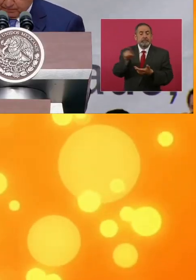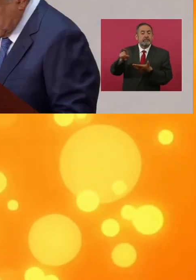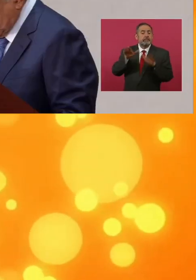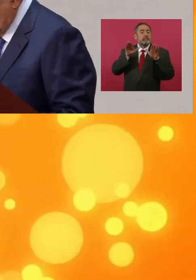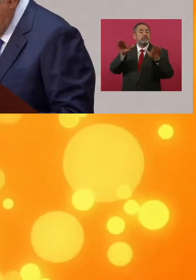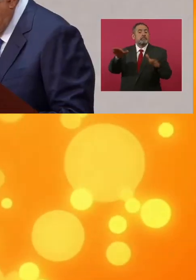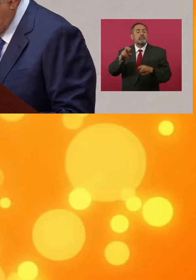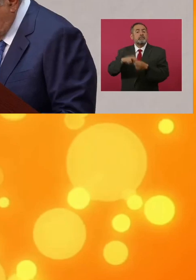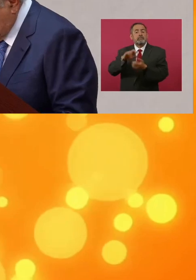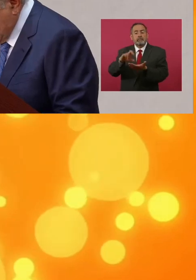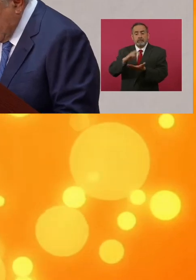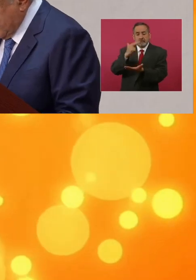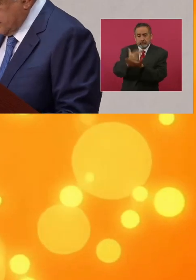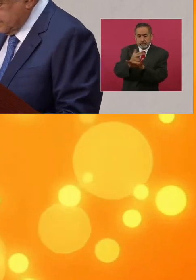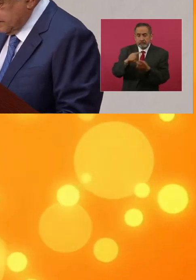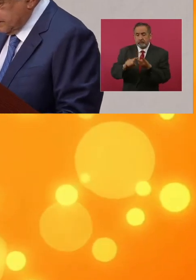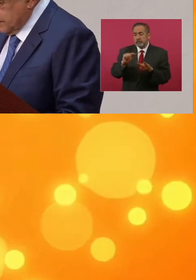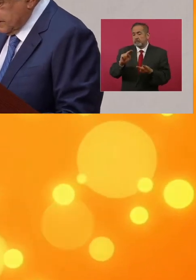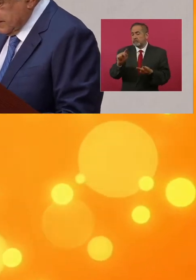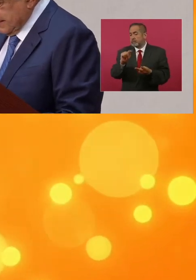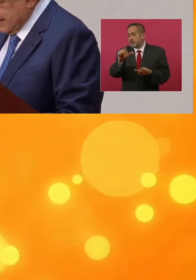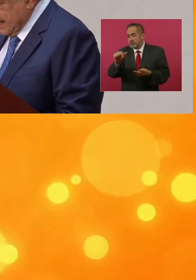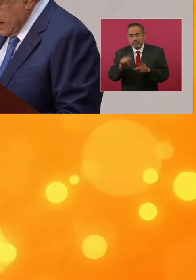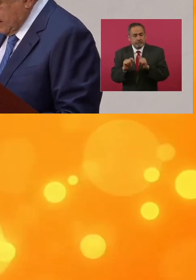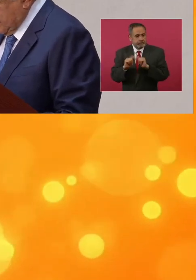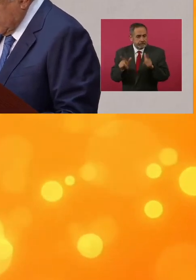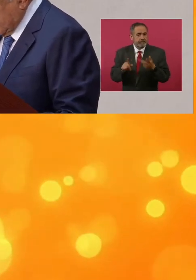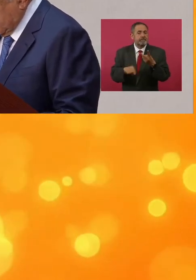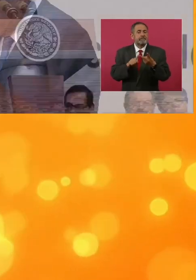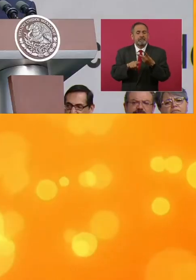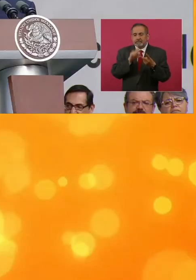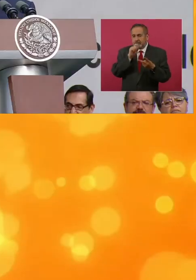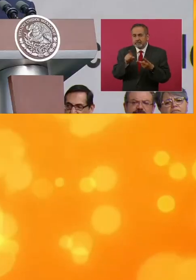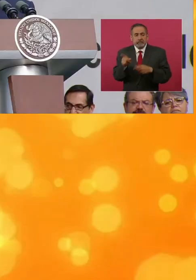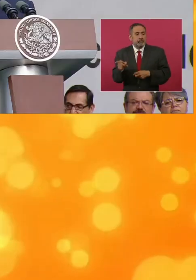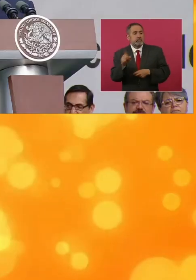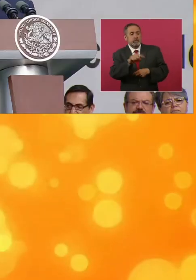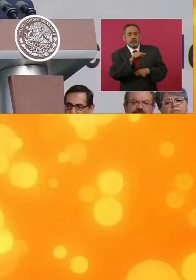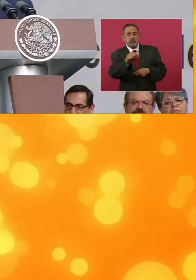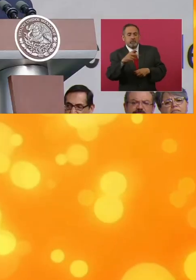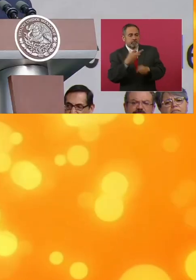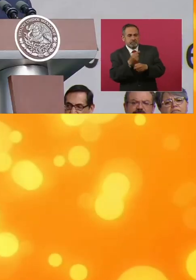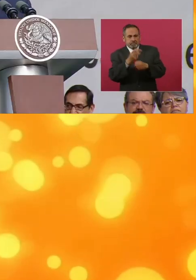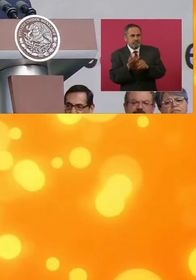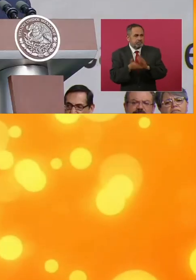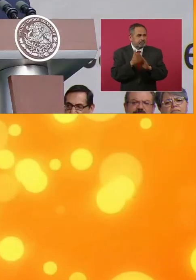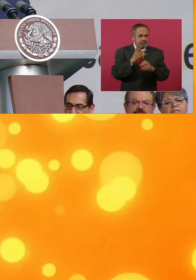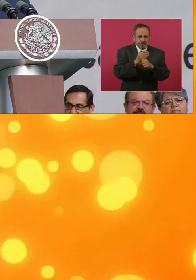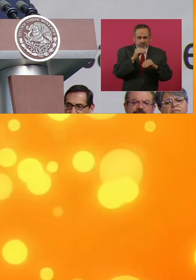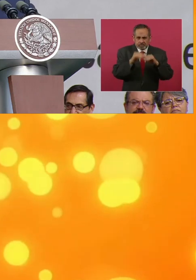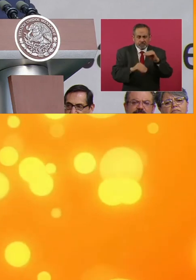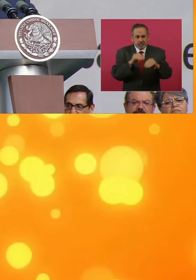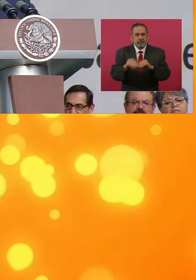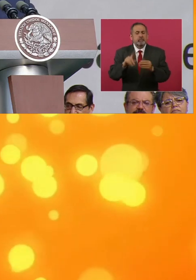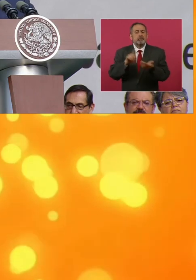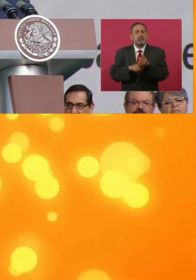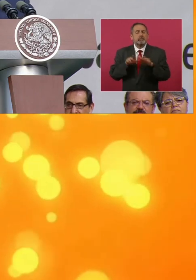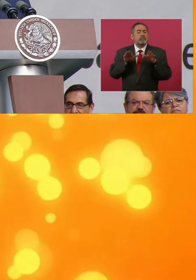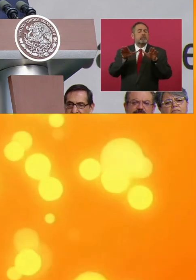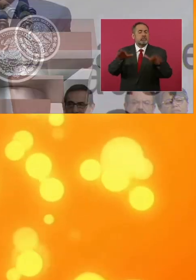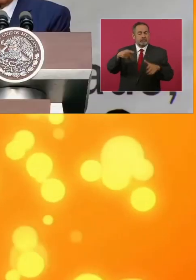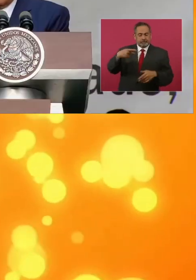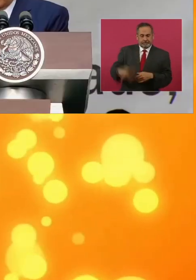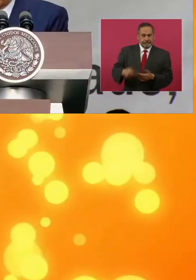July 1st, 2023, fifth anniversary of his election. So he gave it in the city center, Mexico City,